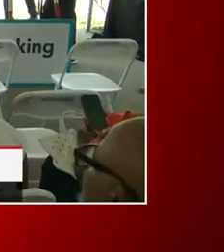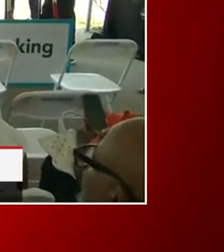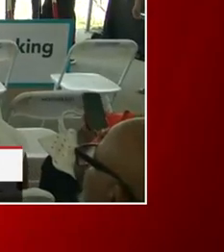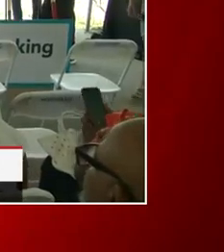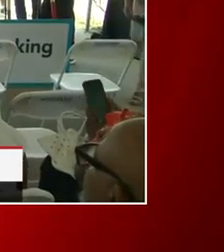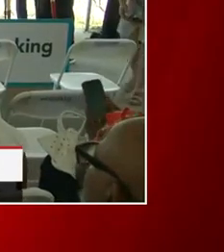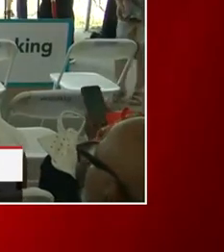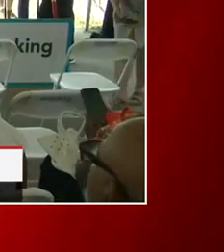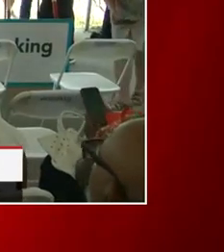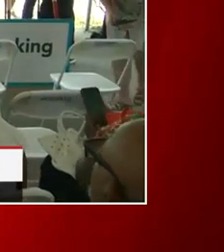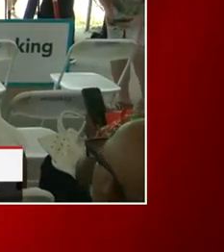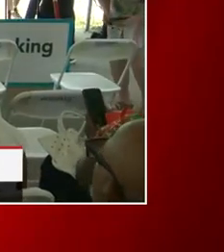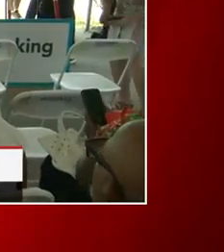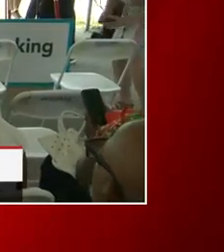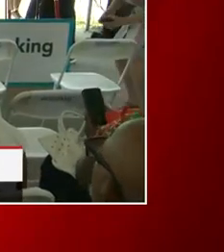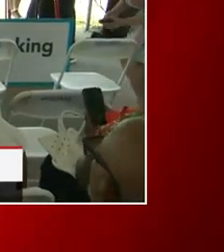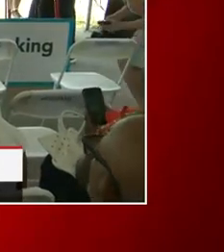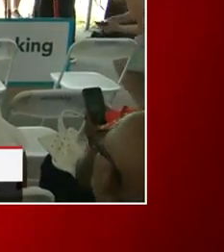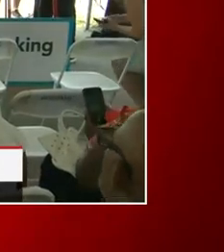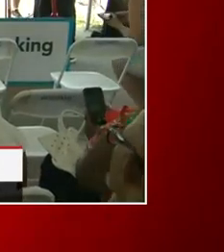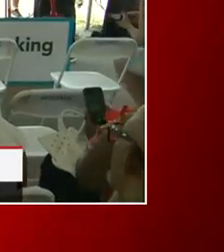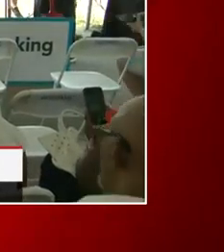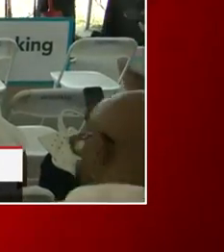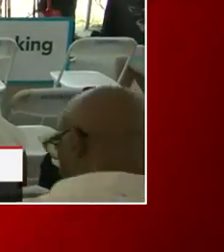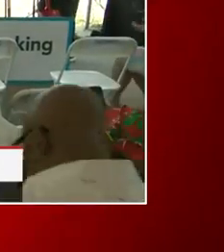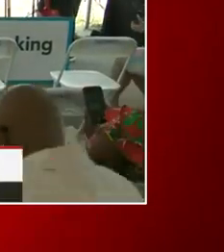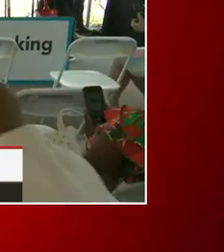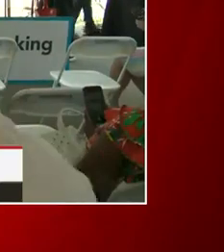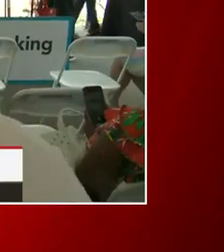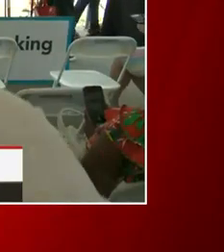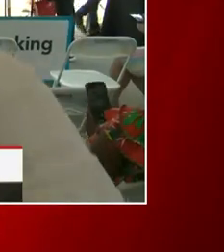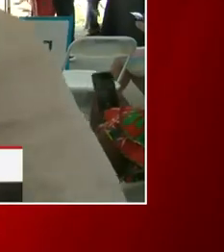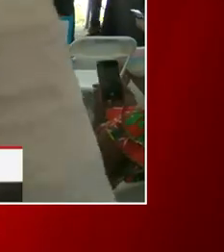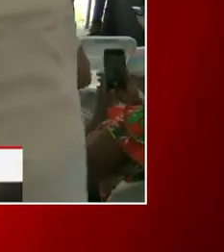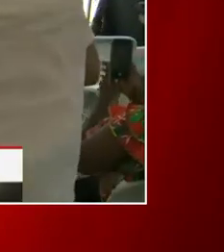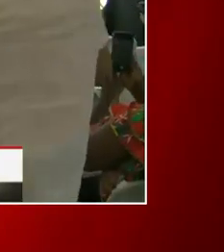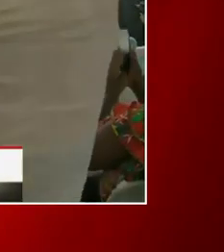Yes. Thank you. I think that's everybody. See?